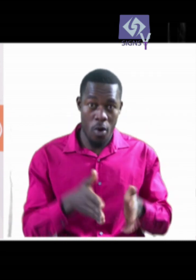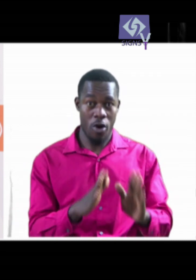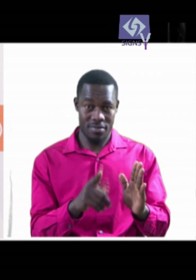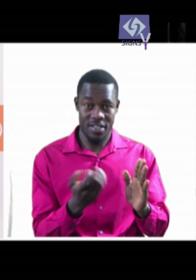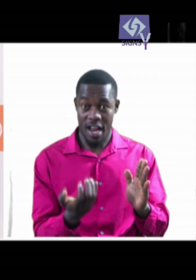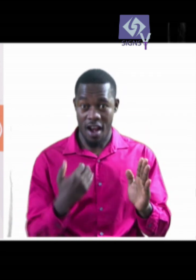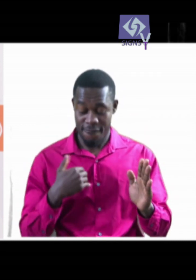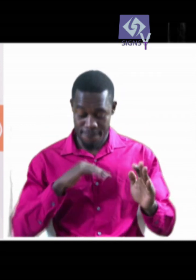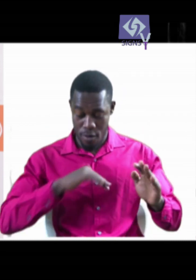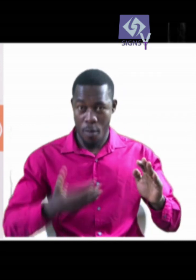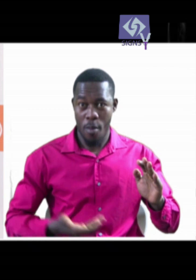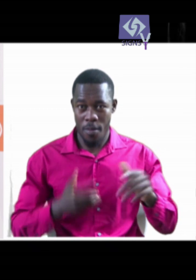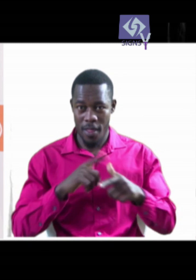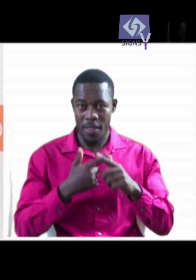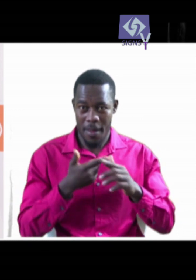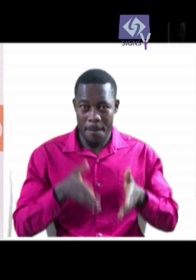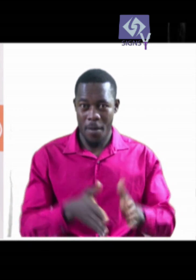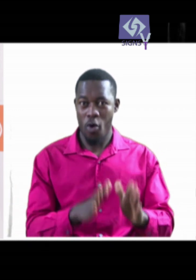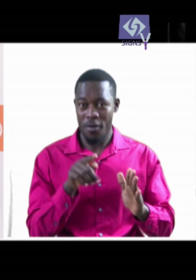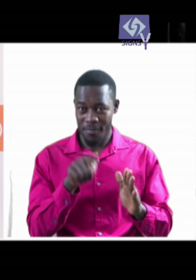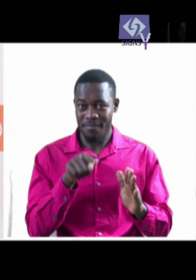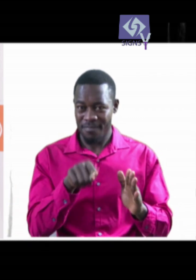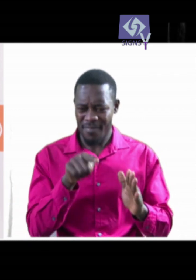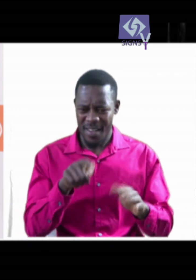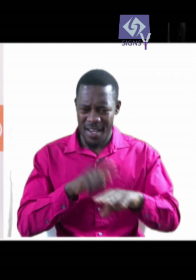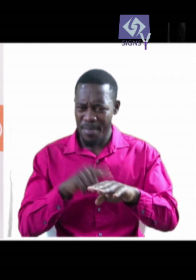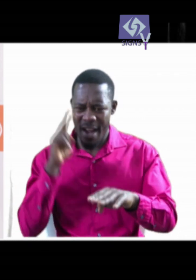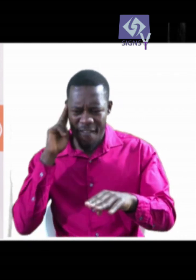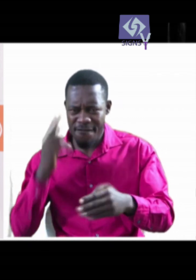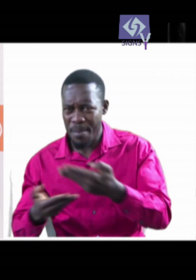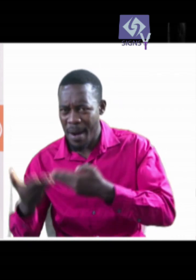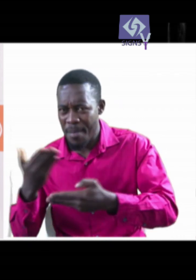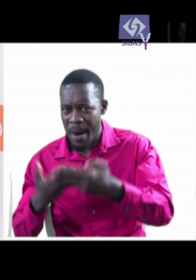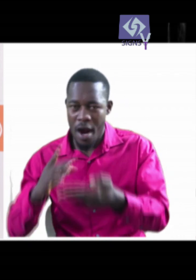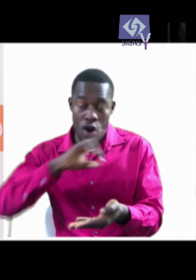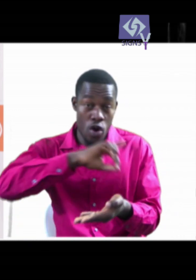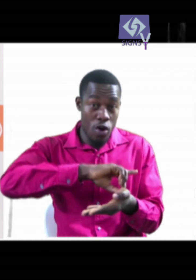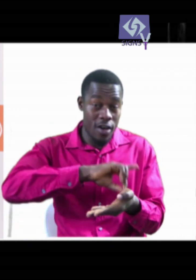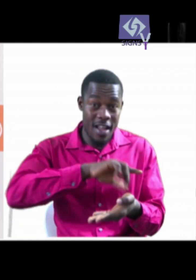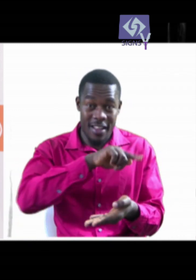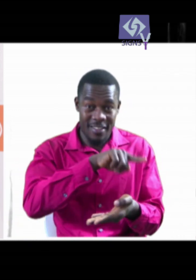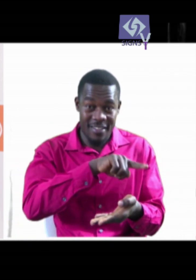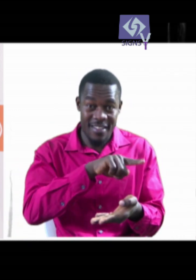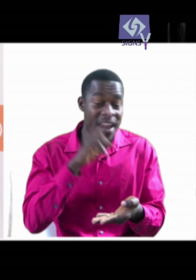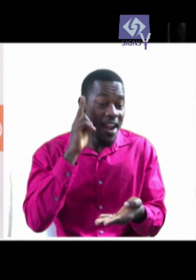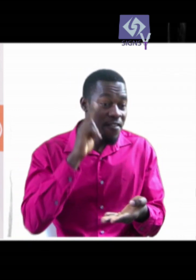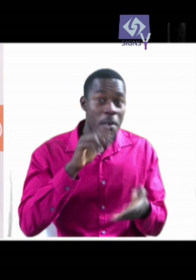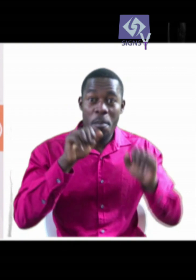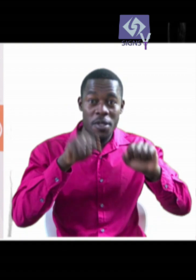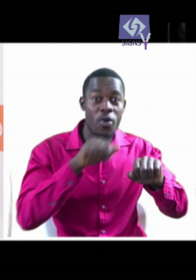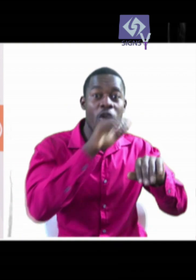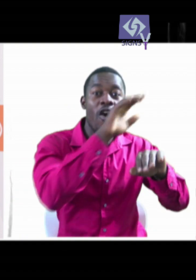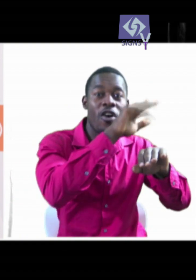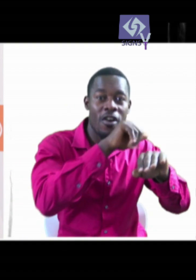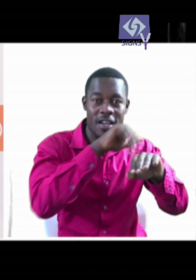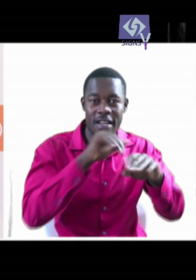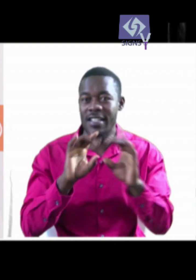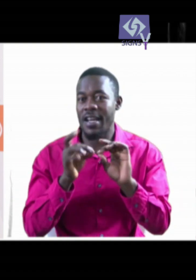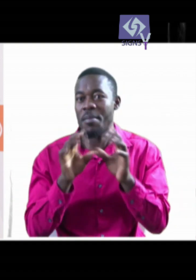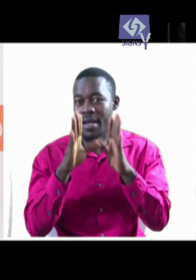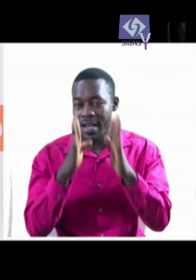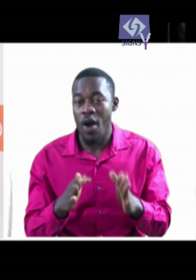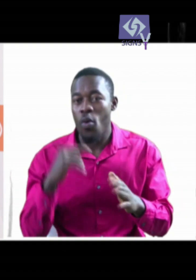person who had gone to the delivery. And to me, that was a eureka moment of